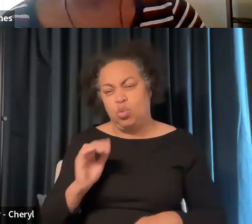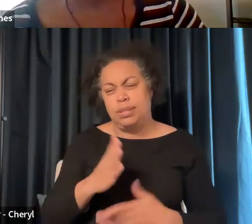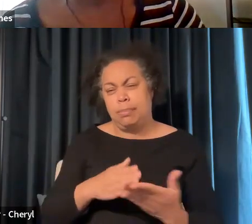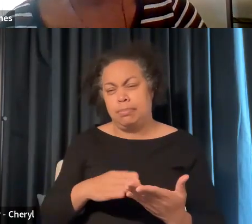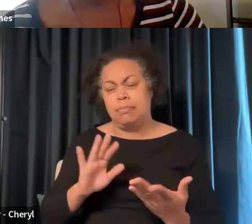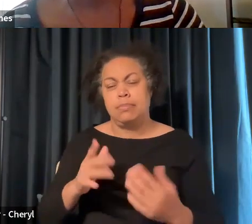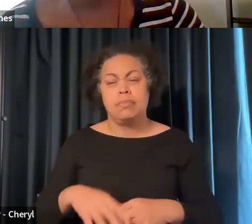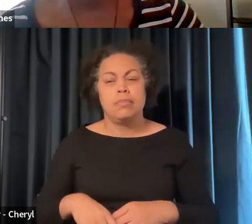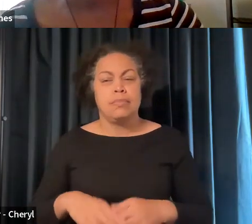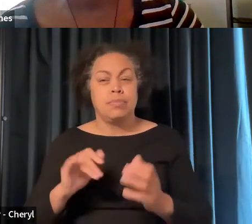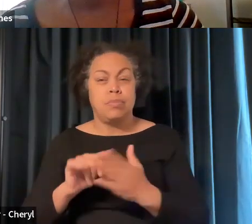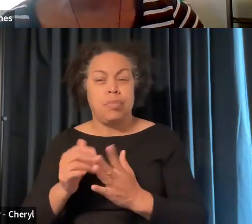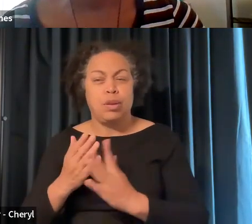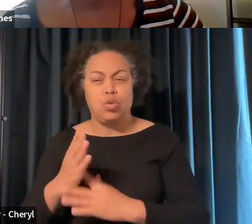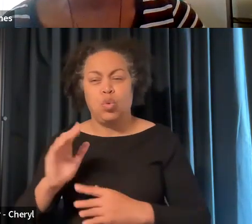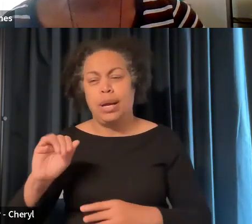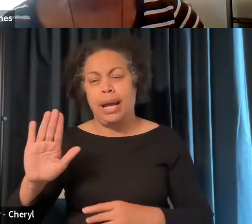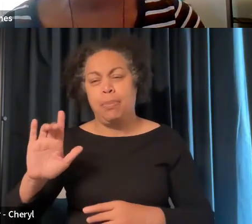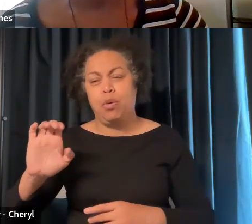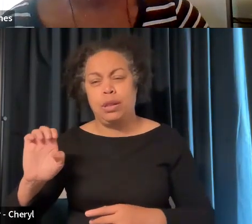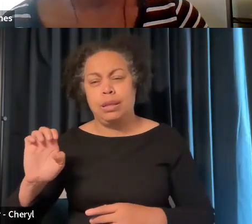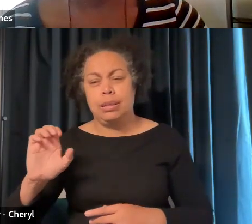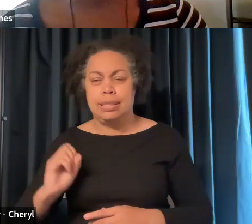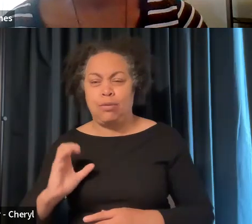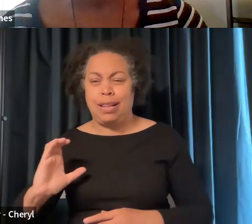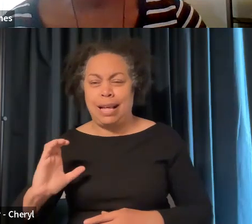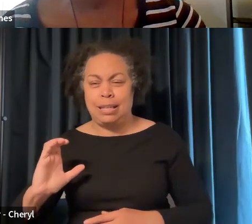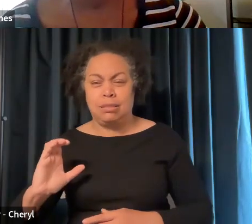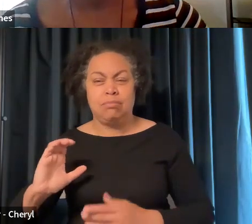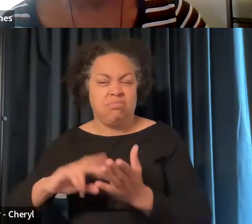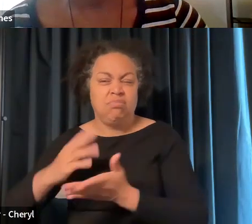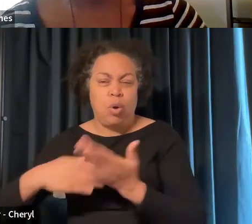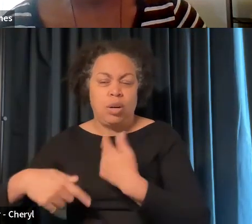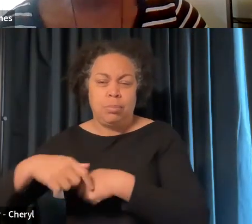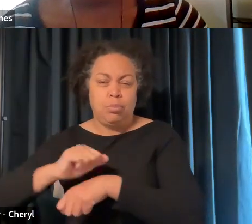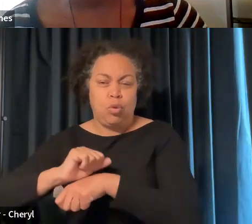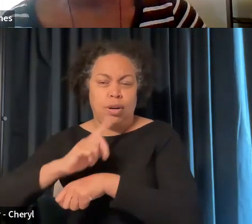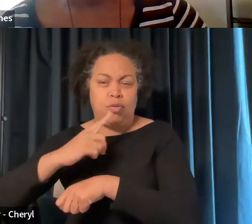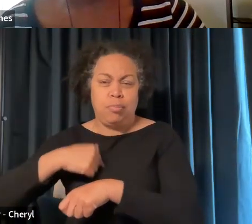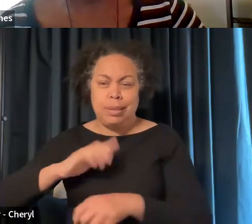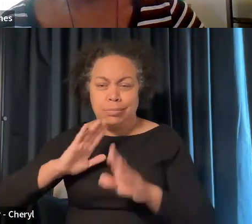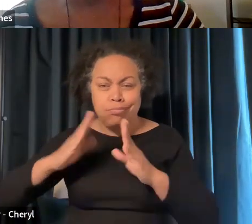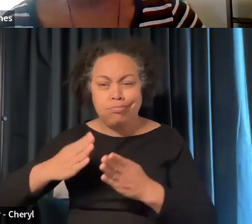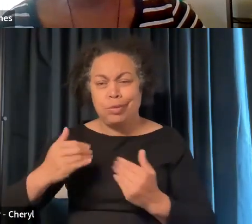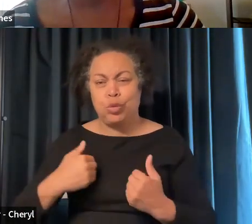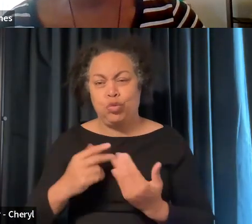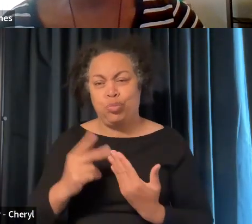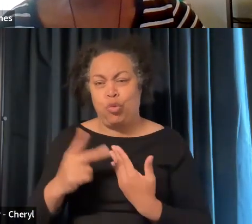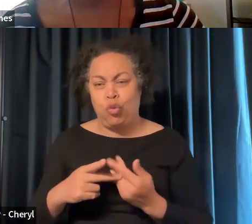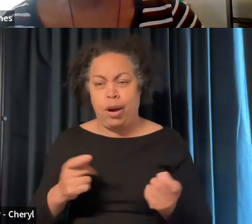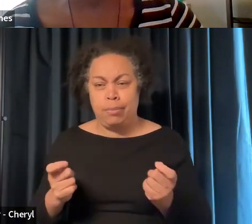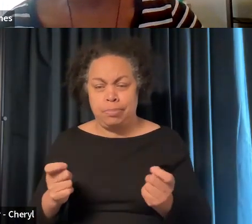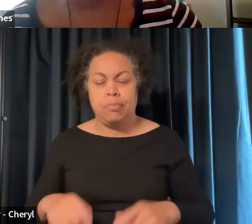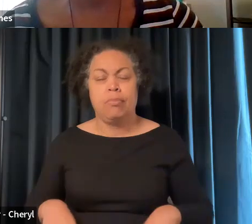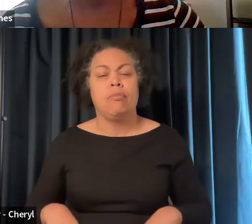that is through Able South Carolina. So I was employed part-time to do youth programming, and it's